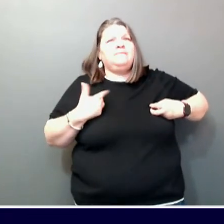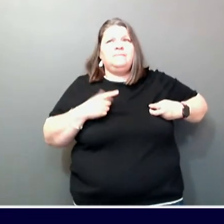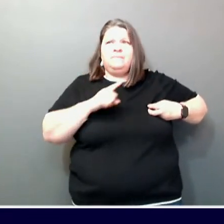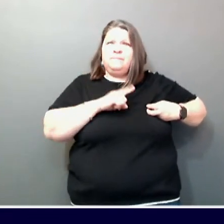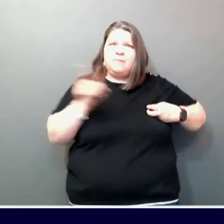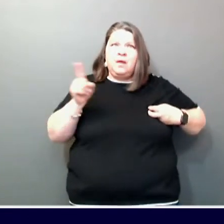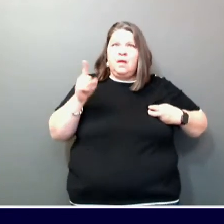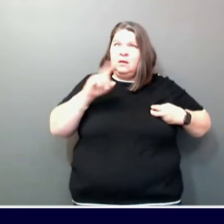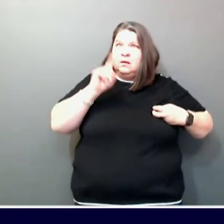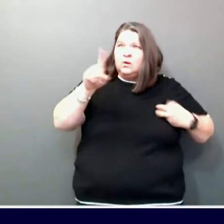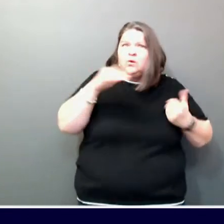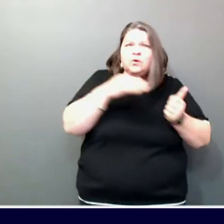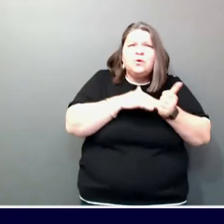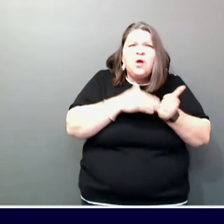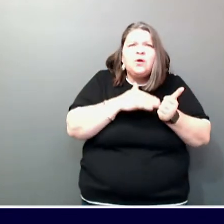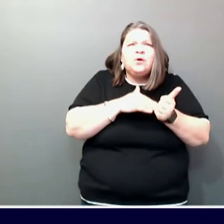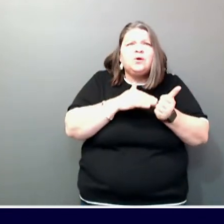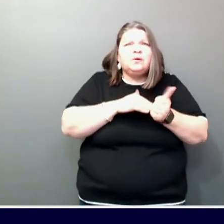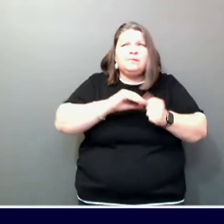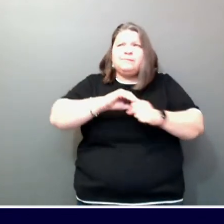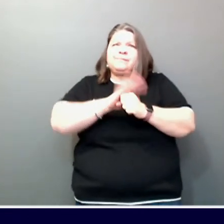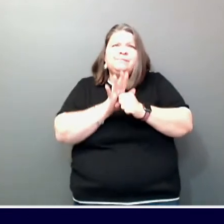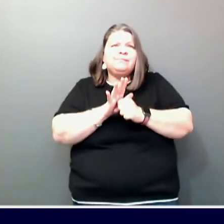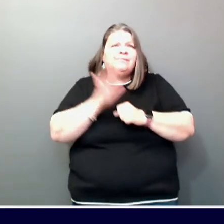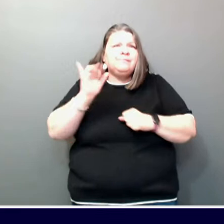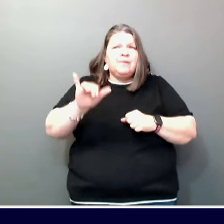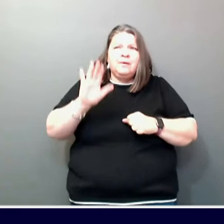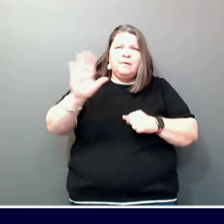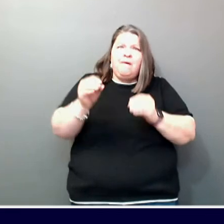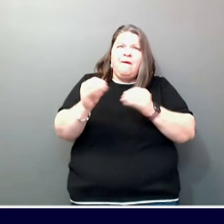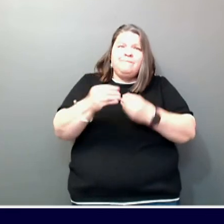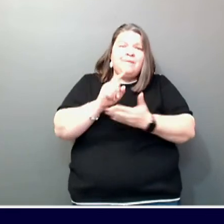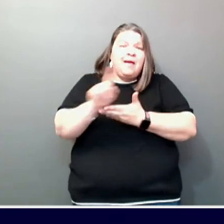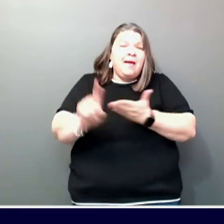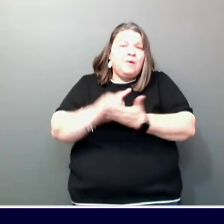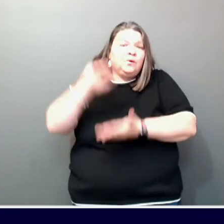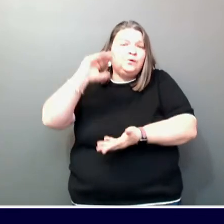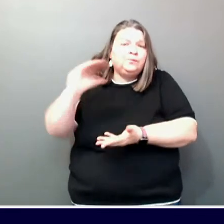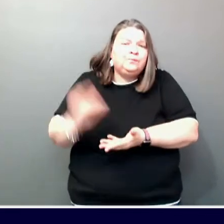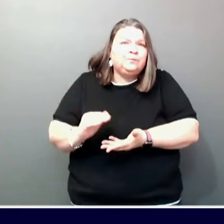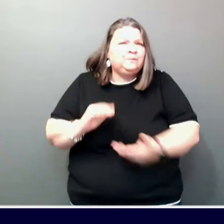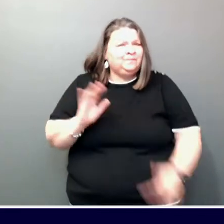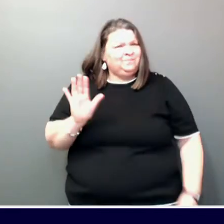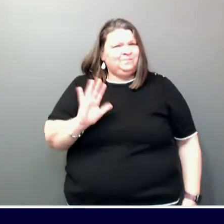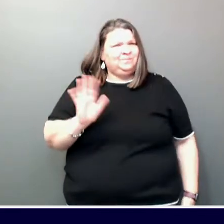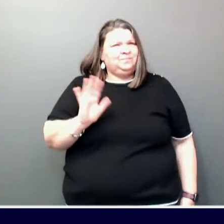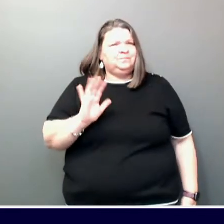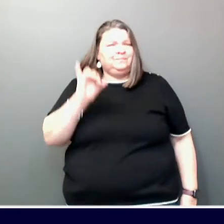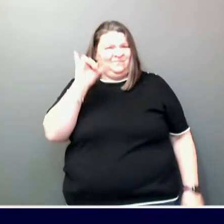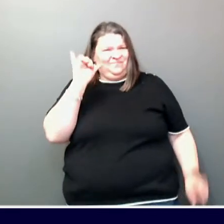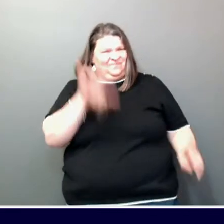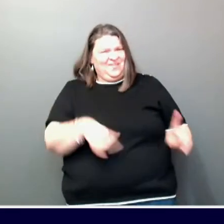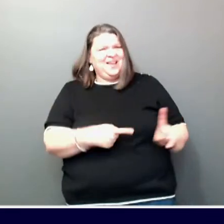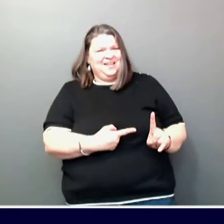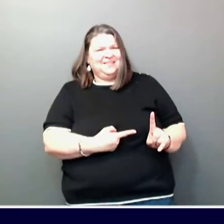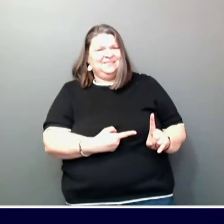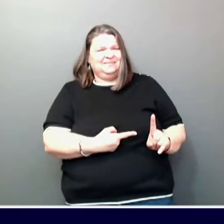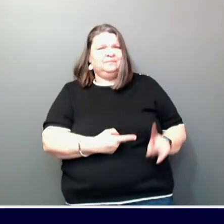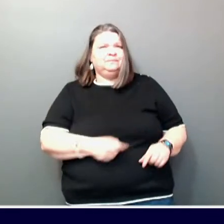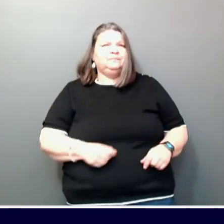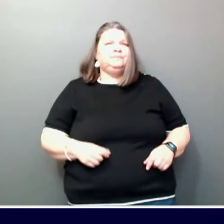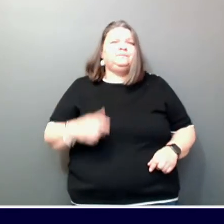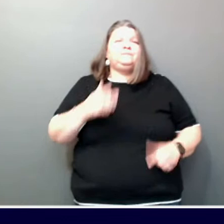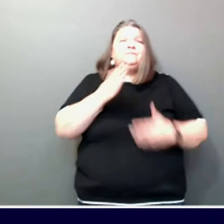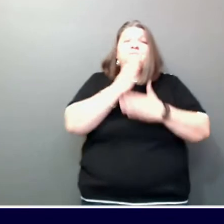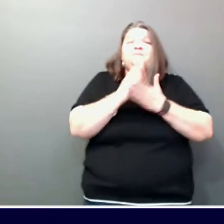those are where you're going to there, Patty, are secondary effects or indirect effects of COVID. Individuals who weren't able to make it to their physician's